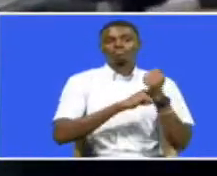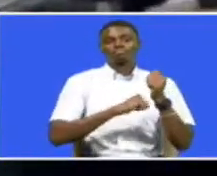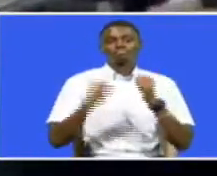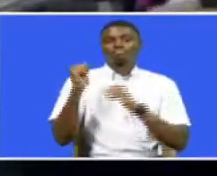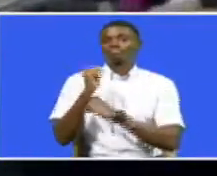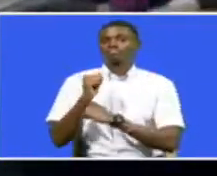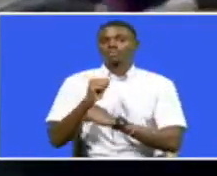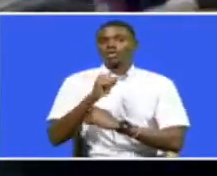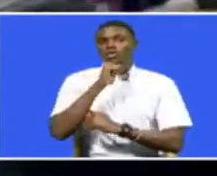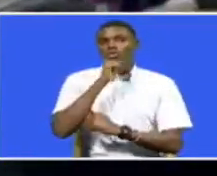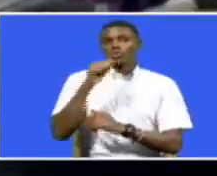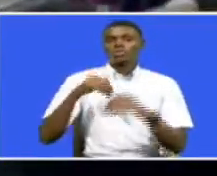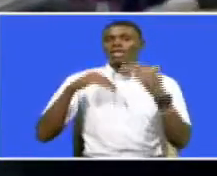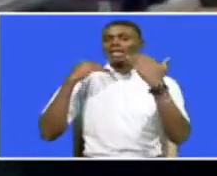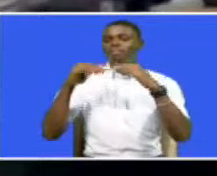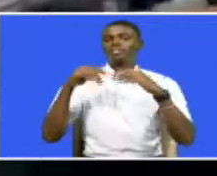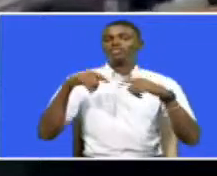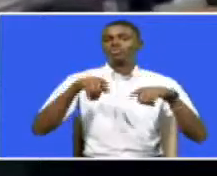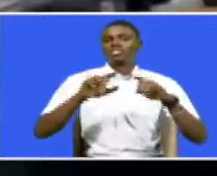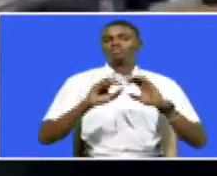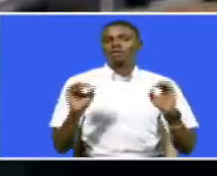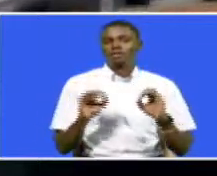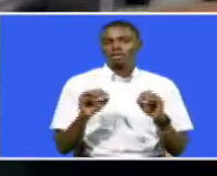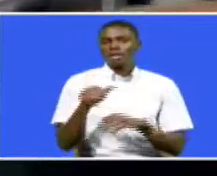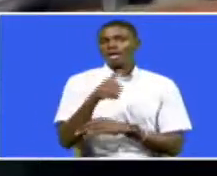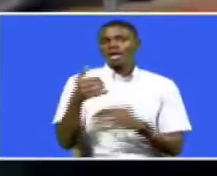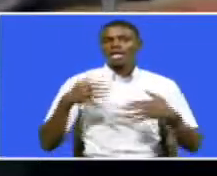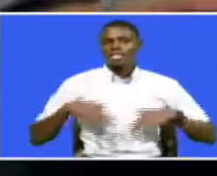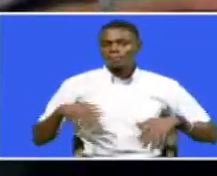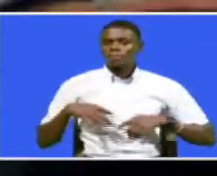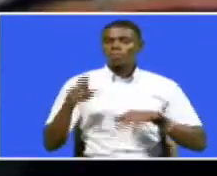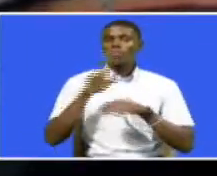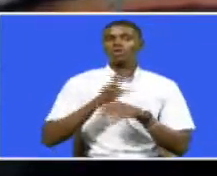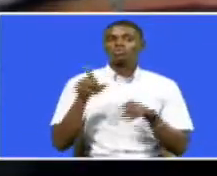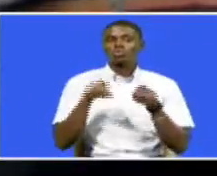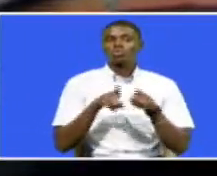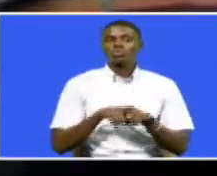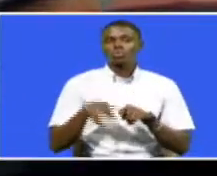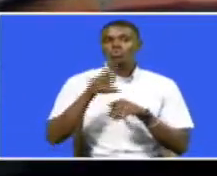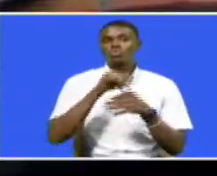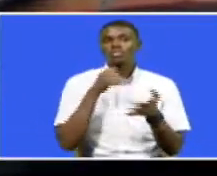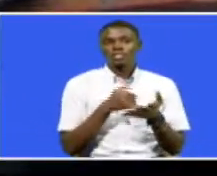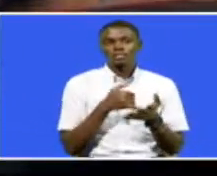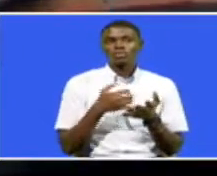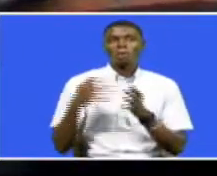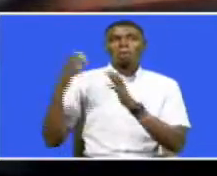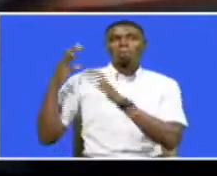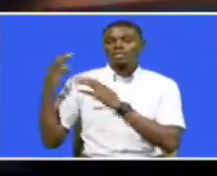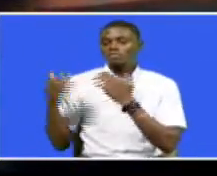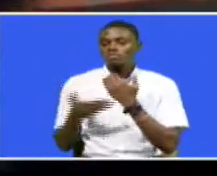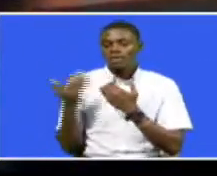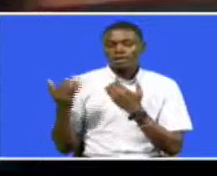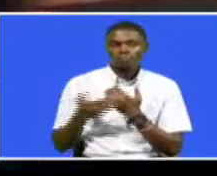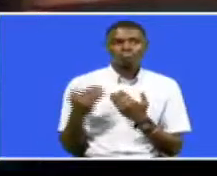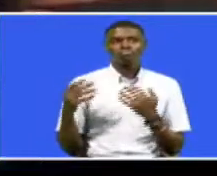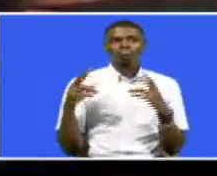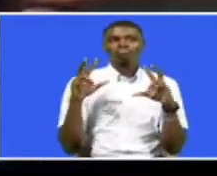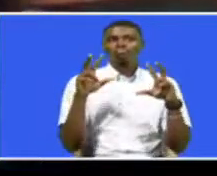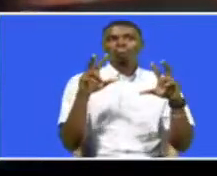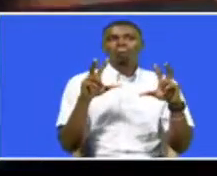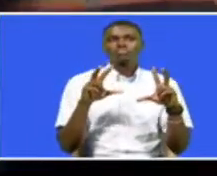infrastructure, you don't limit it to yourself. So there are other users who are also using it. So the burden of care, you know, it's